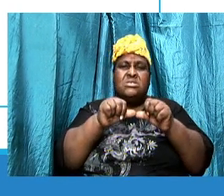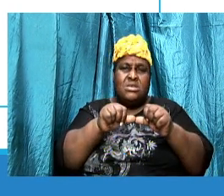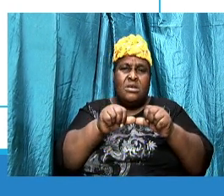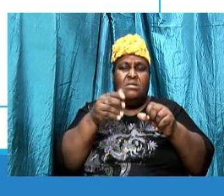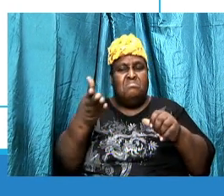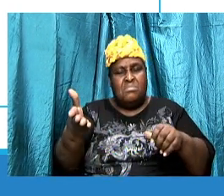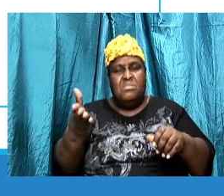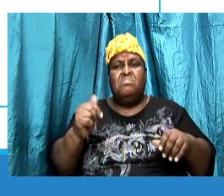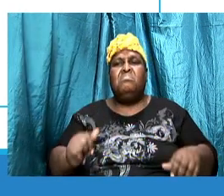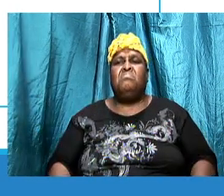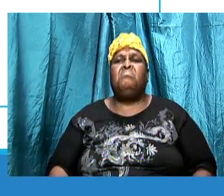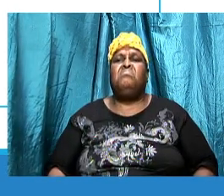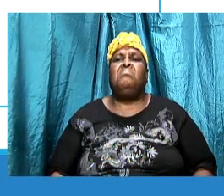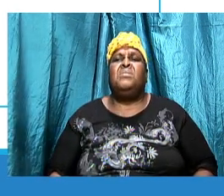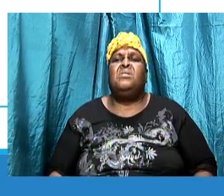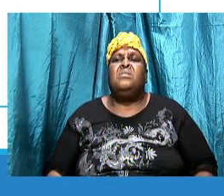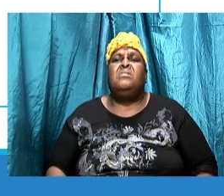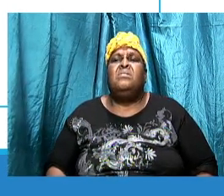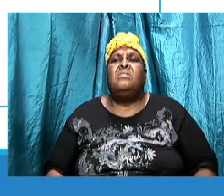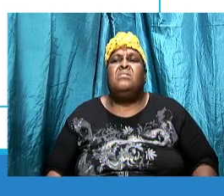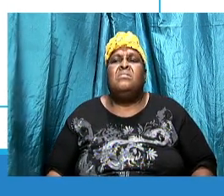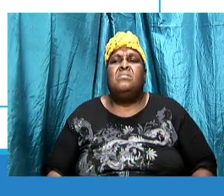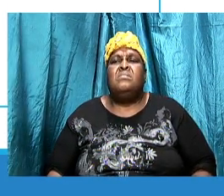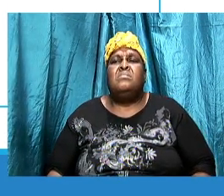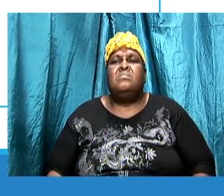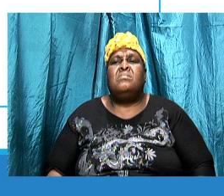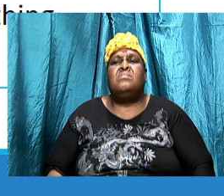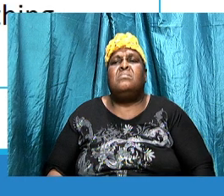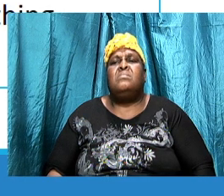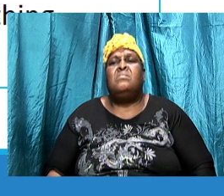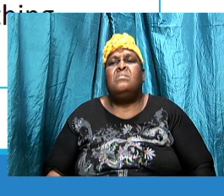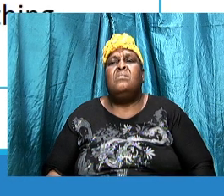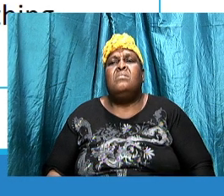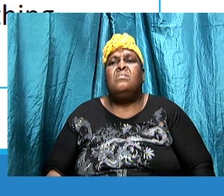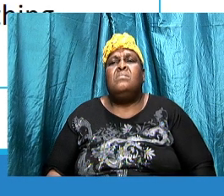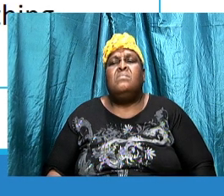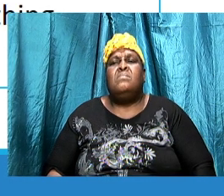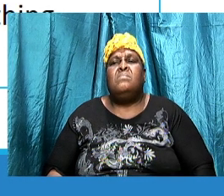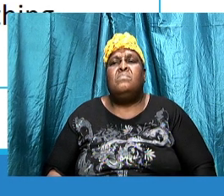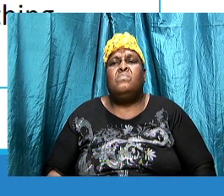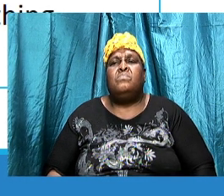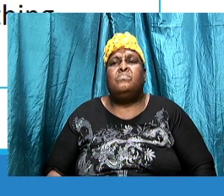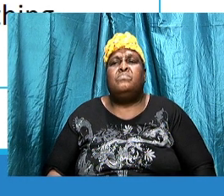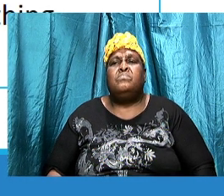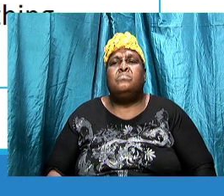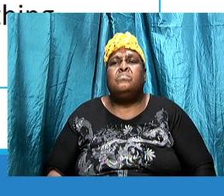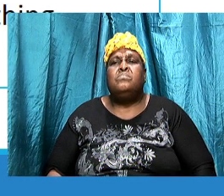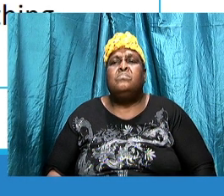Yeah.